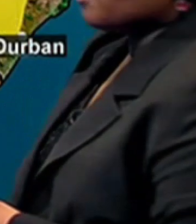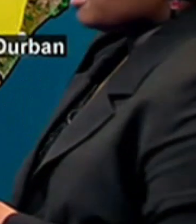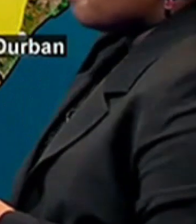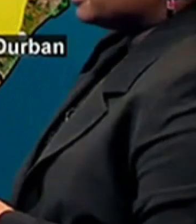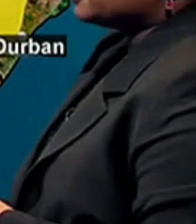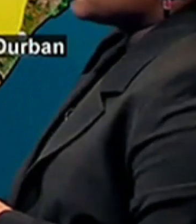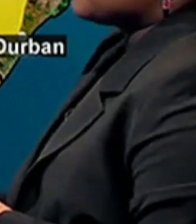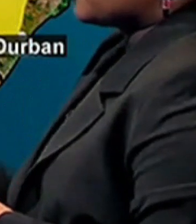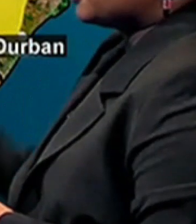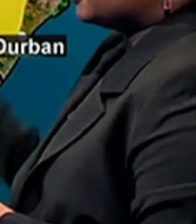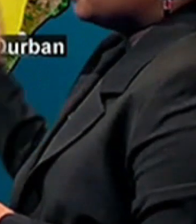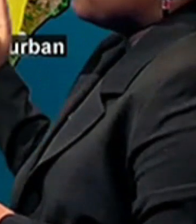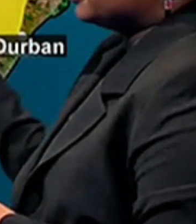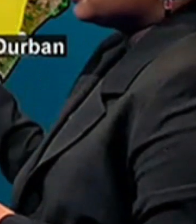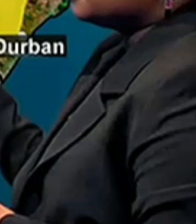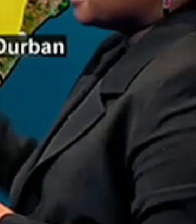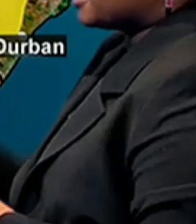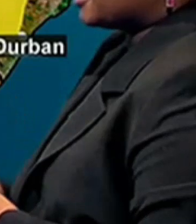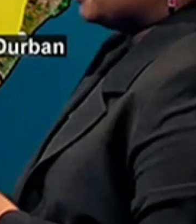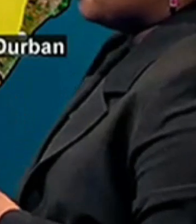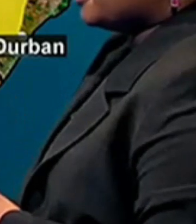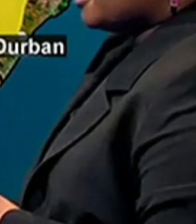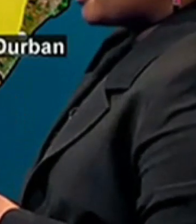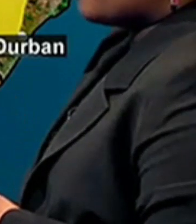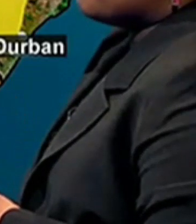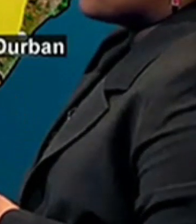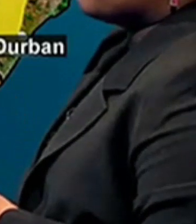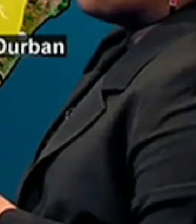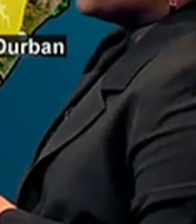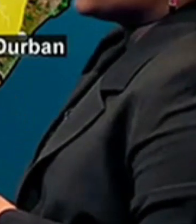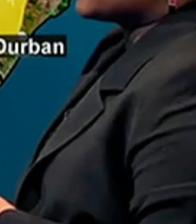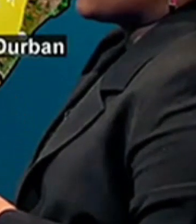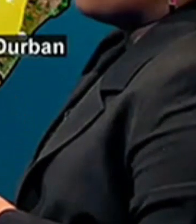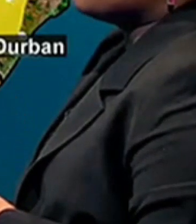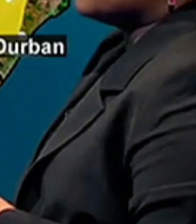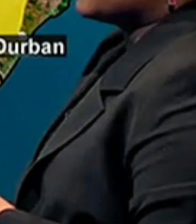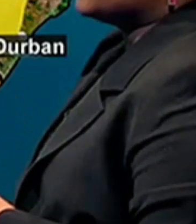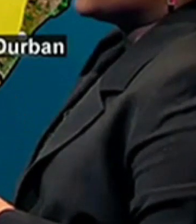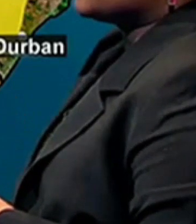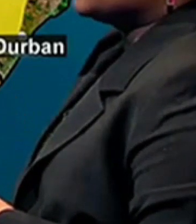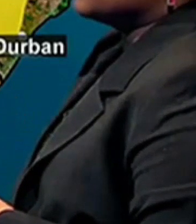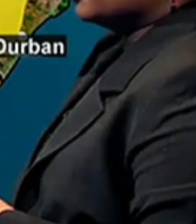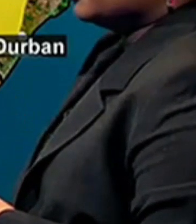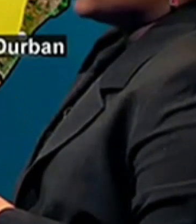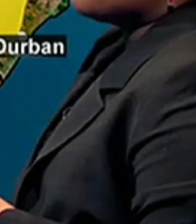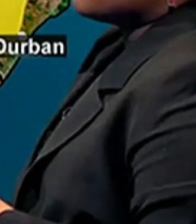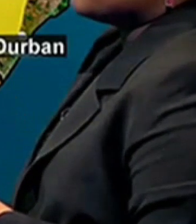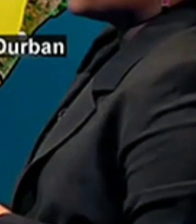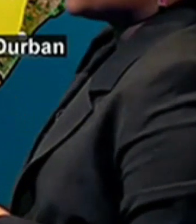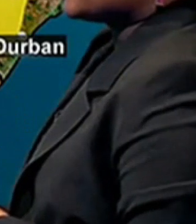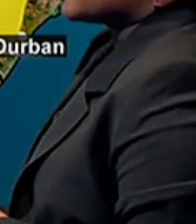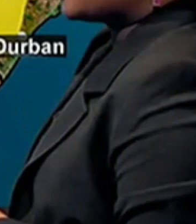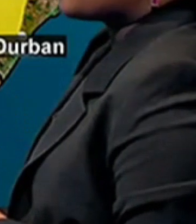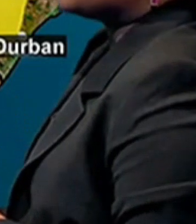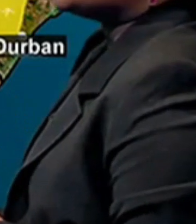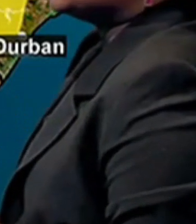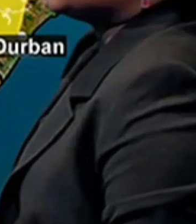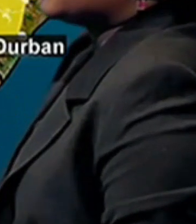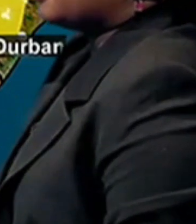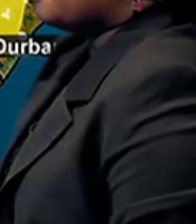gompieno ba tsibosa fa go tla na le dipula tse di maatla ka dibe ka kwa porofense ya ka kwa Mpumalanga le dikarolo dingwe tsa porofense ya ka